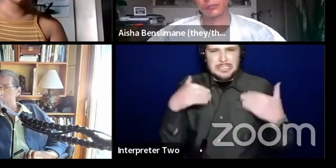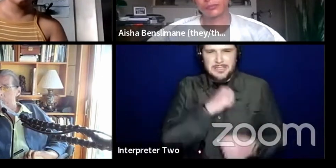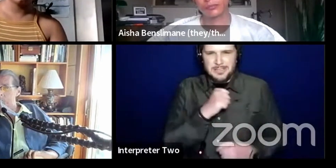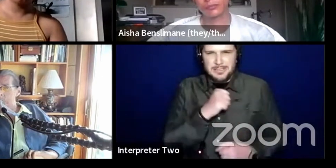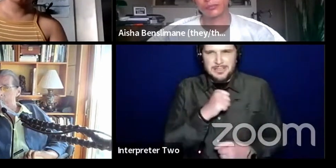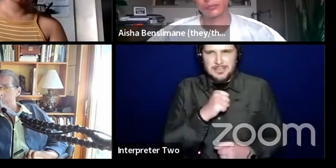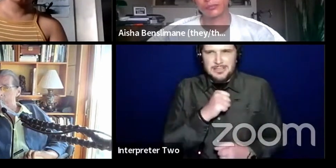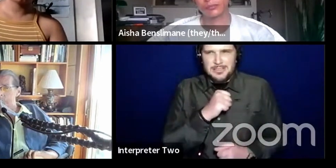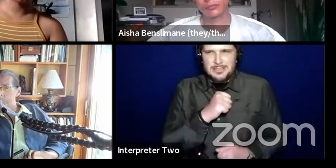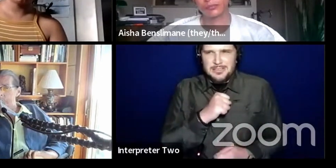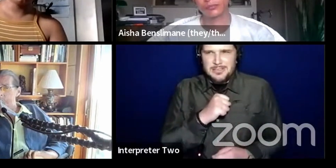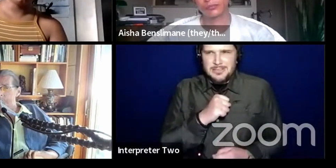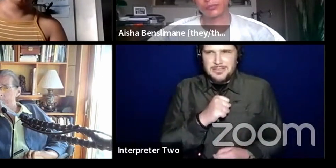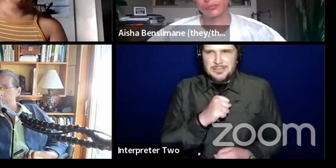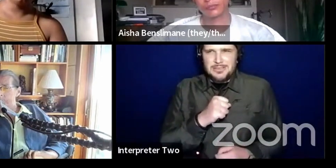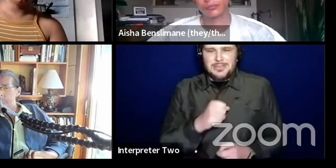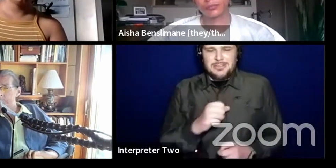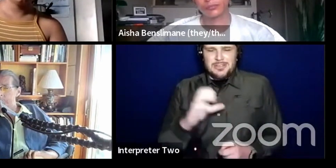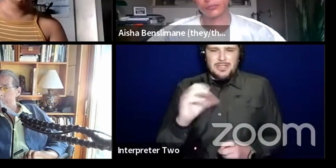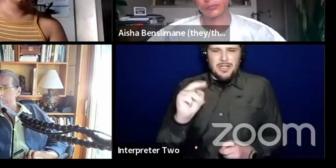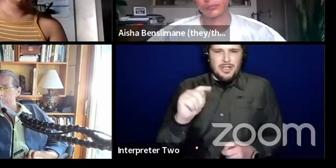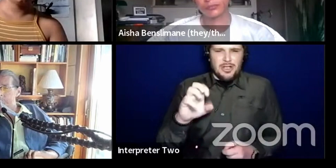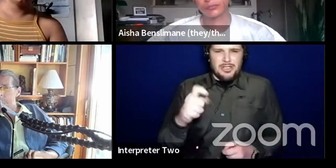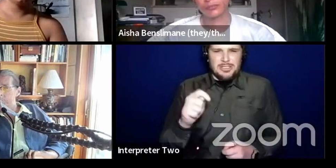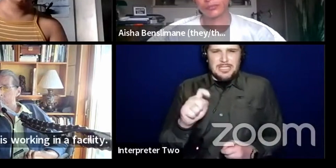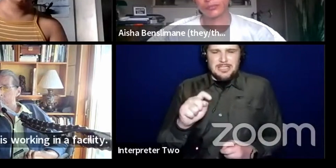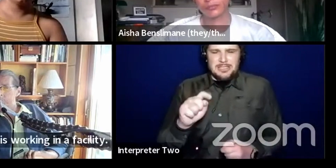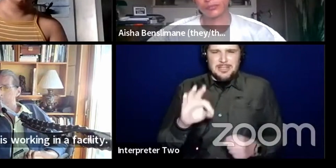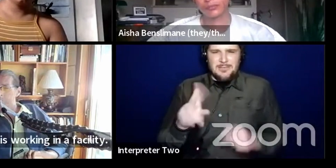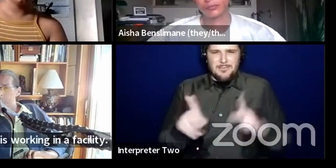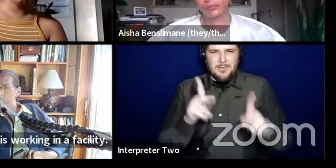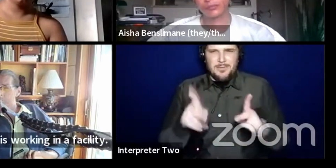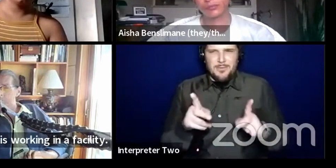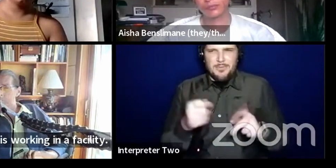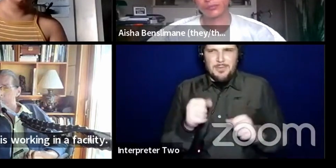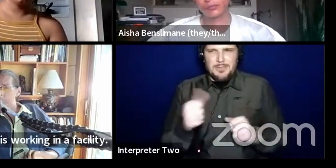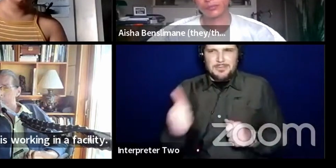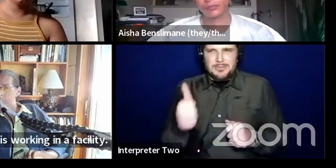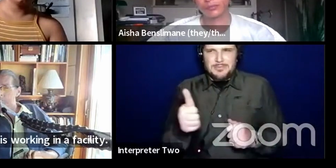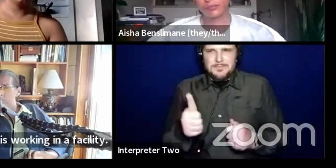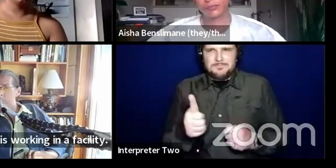it's a context that people try to make for themselves while still being